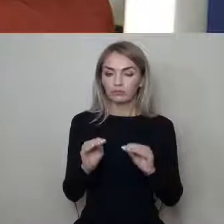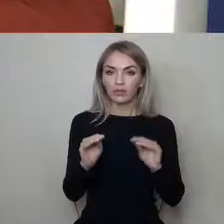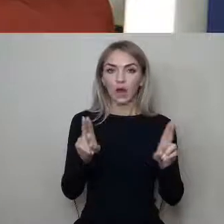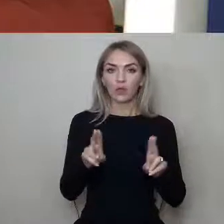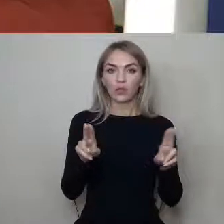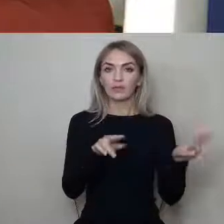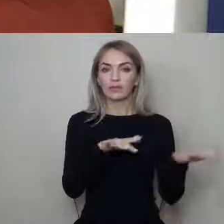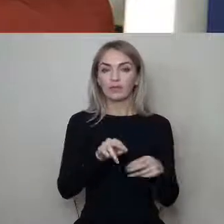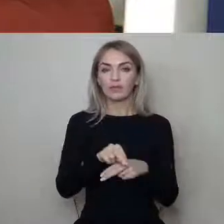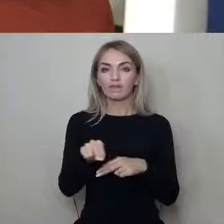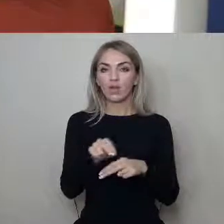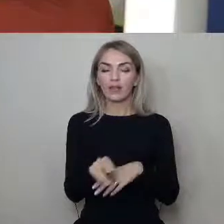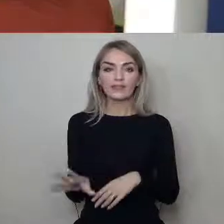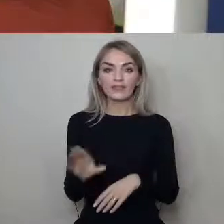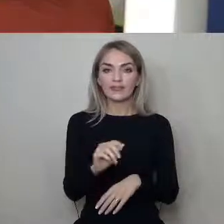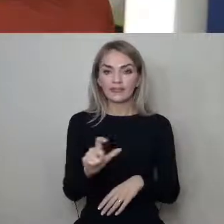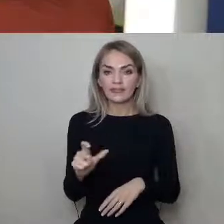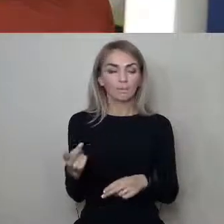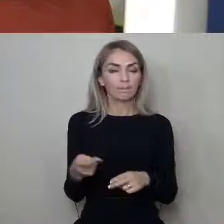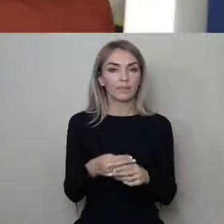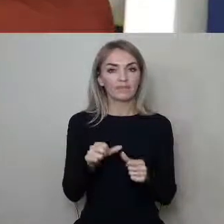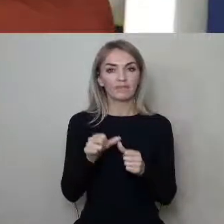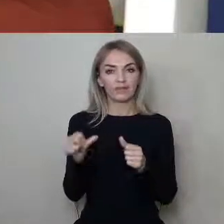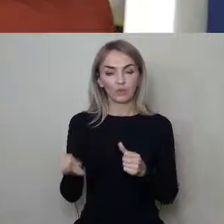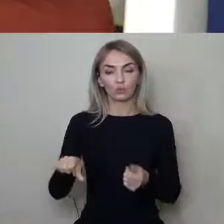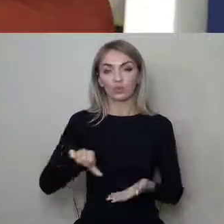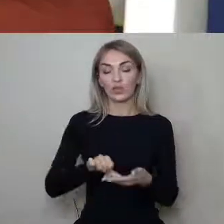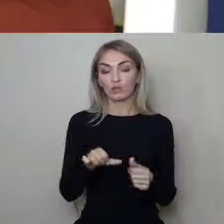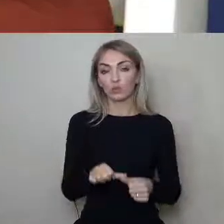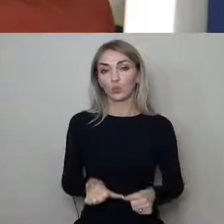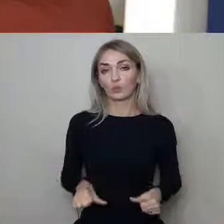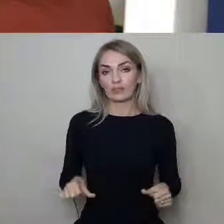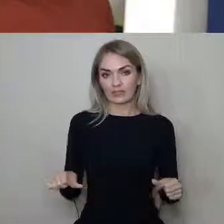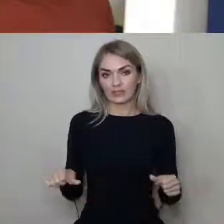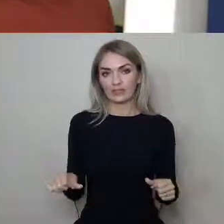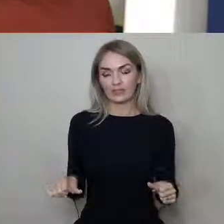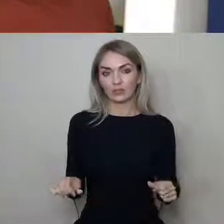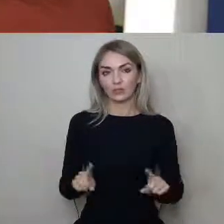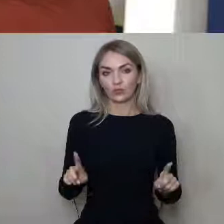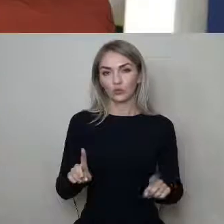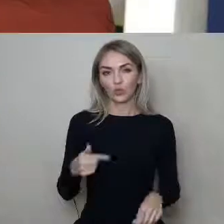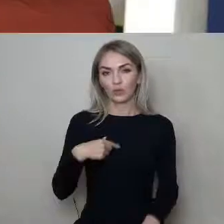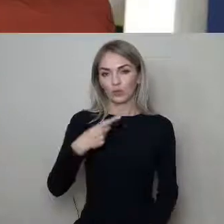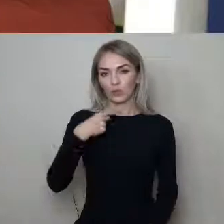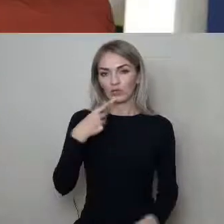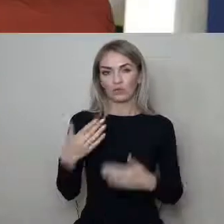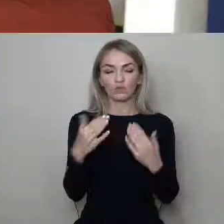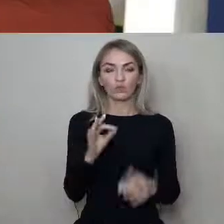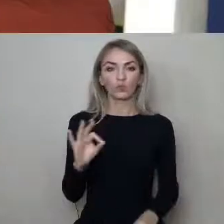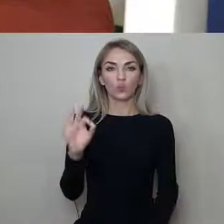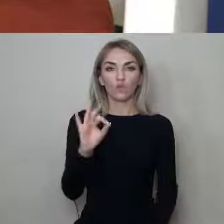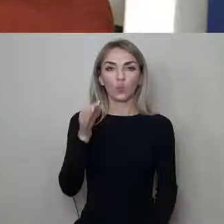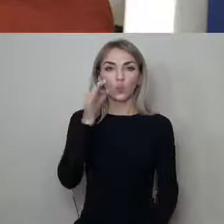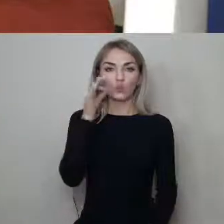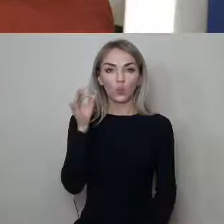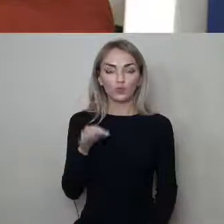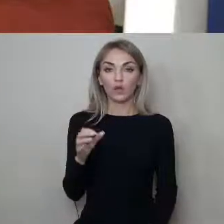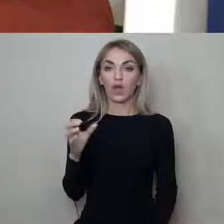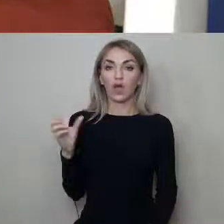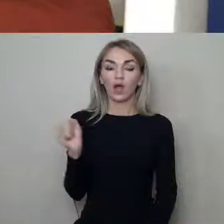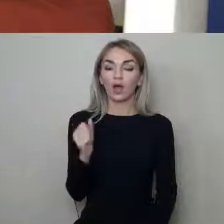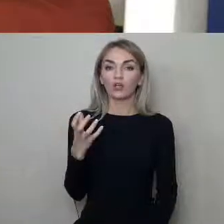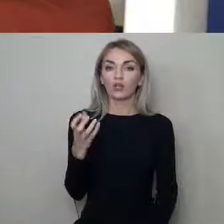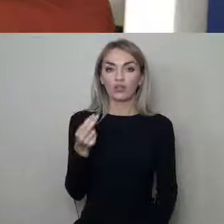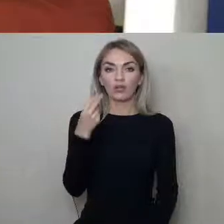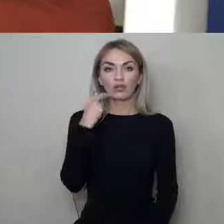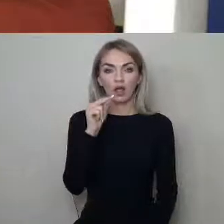the documents. You need to prescribe the procedure clearly and train all members of the commission on that, and that's what we